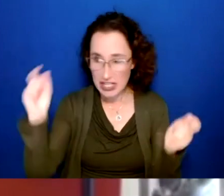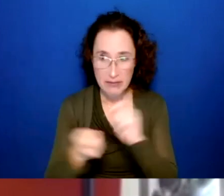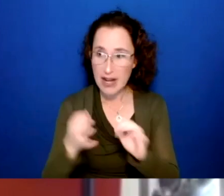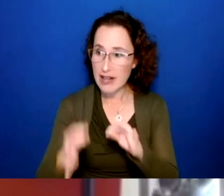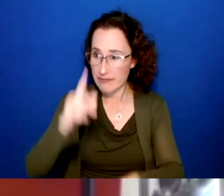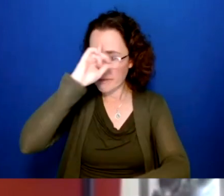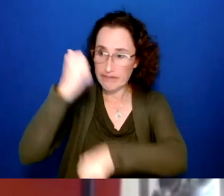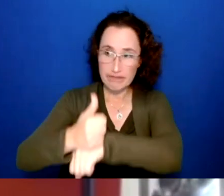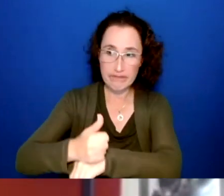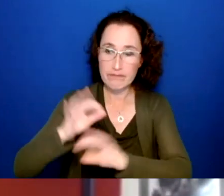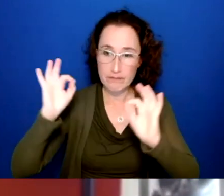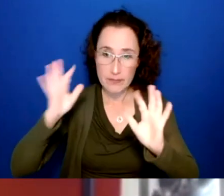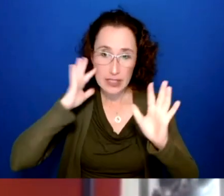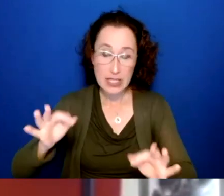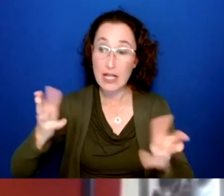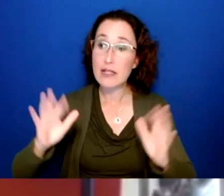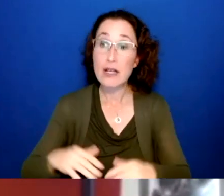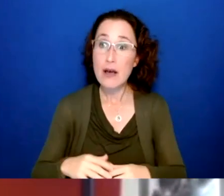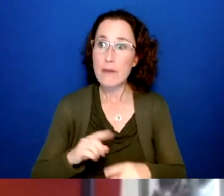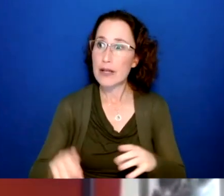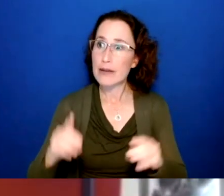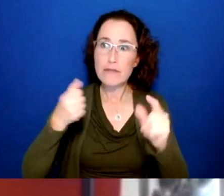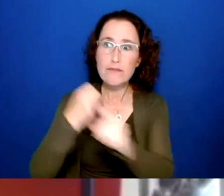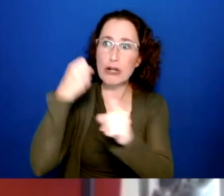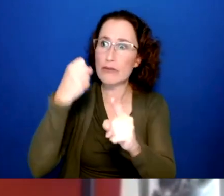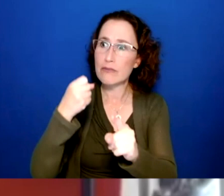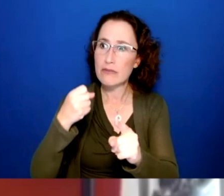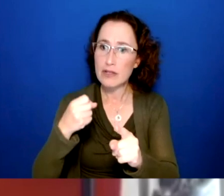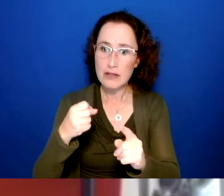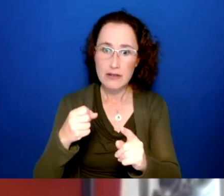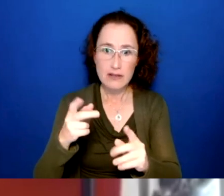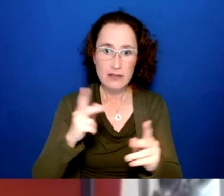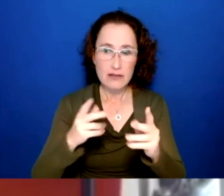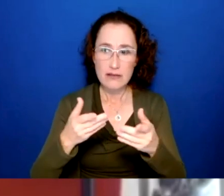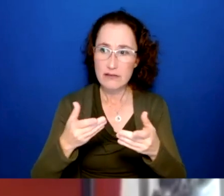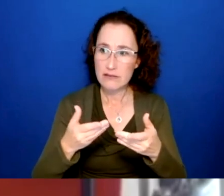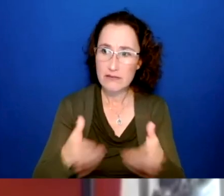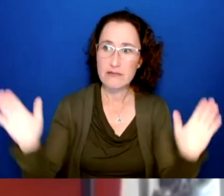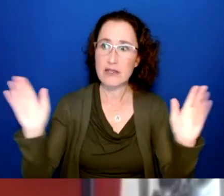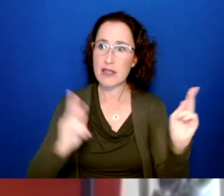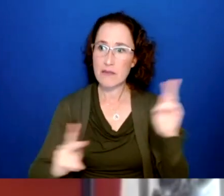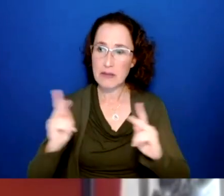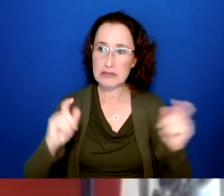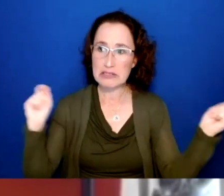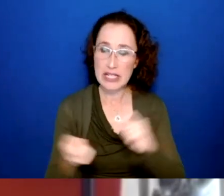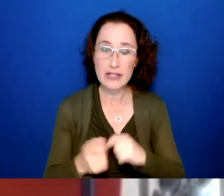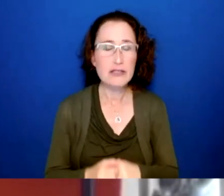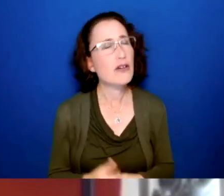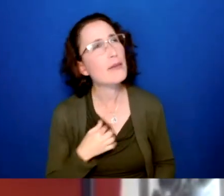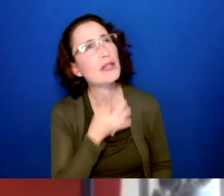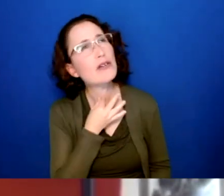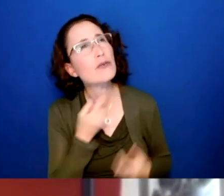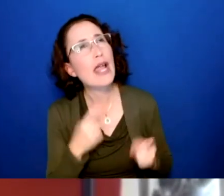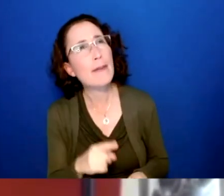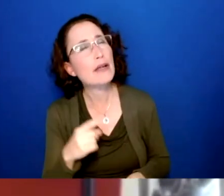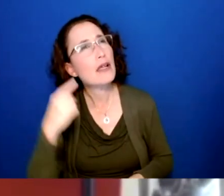like all of a sudden everyone did. And I wanted to know what happened between those two moments, like in their brains. Like, I want to know, how does a